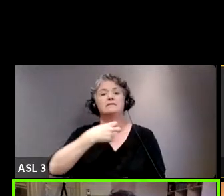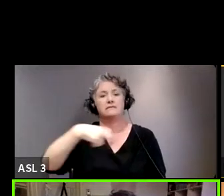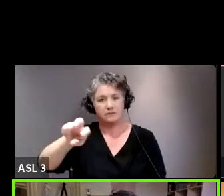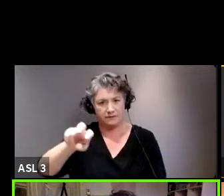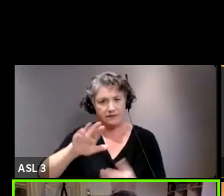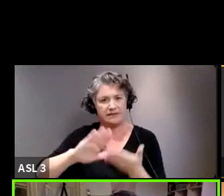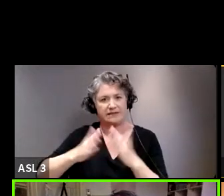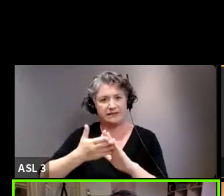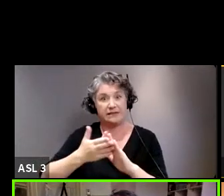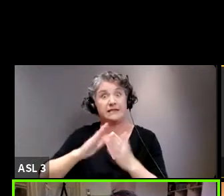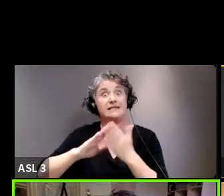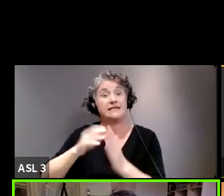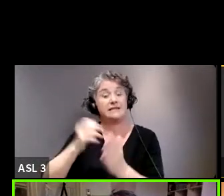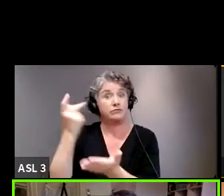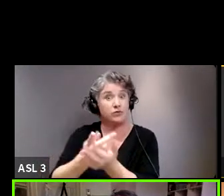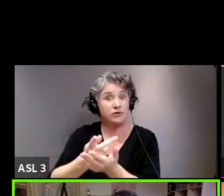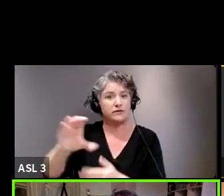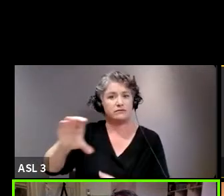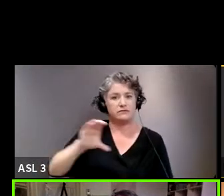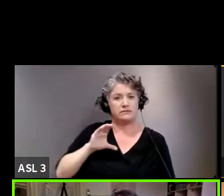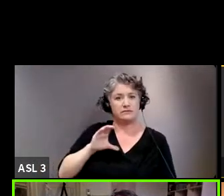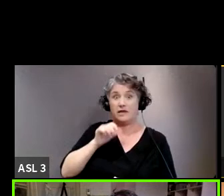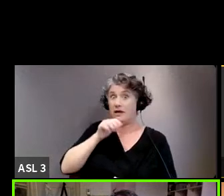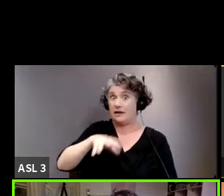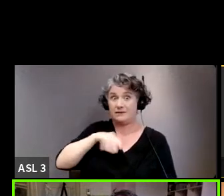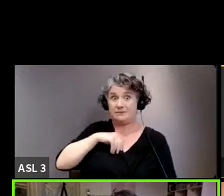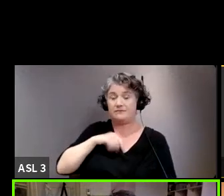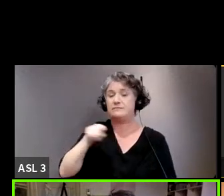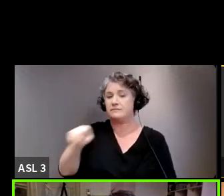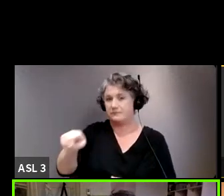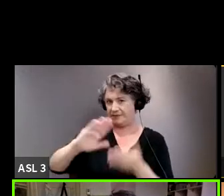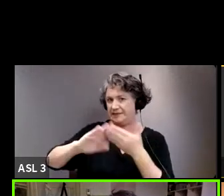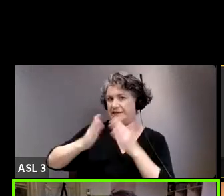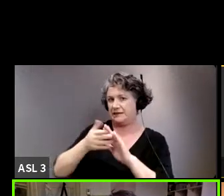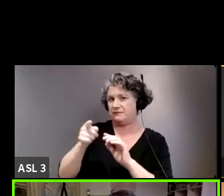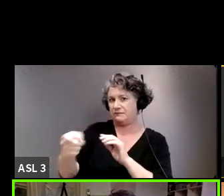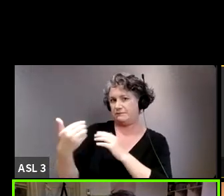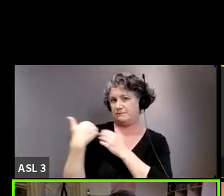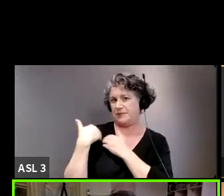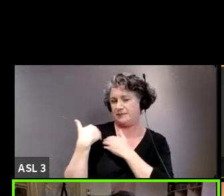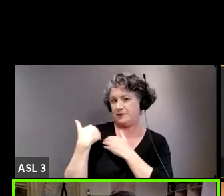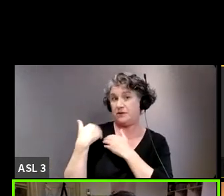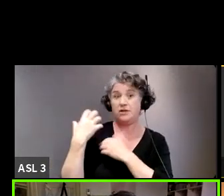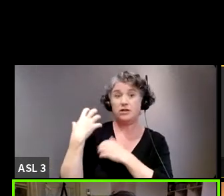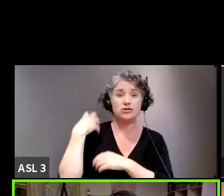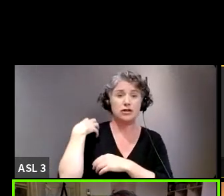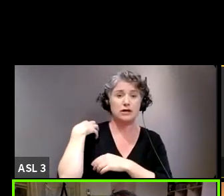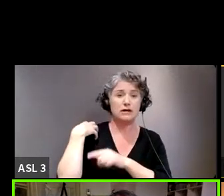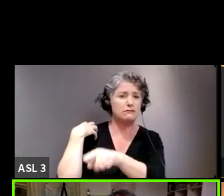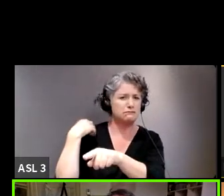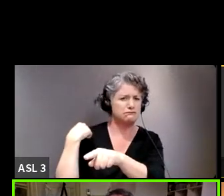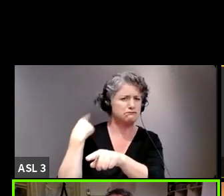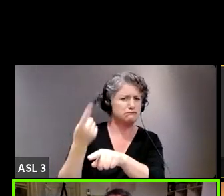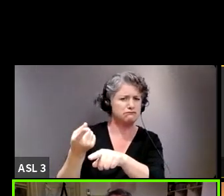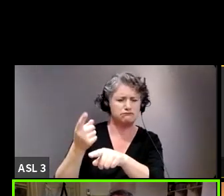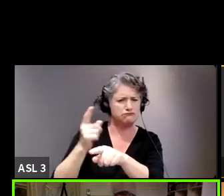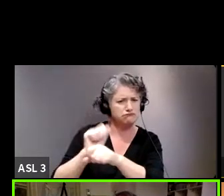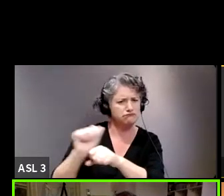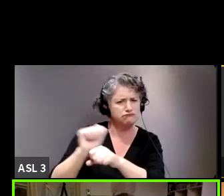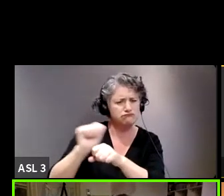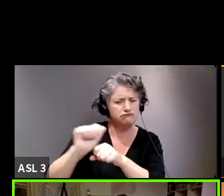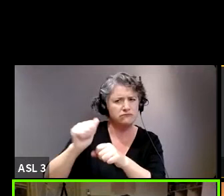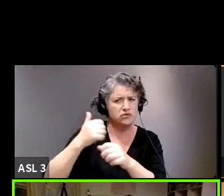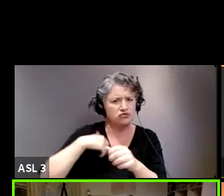gives us that money any money we don't take would be up to the city i believe the chair is has been working on to see if we could